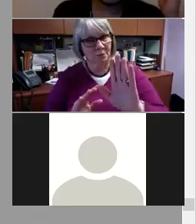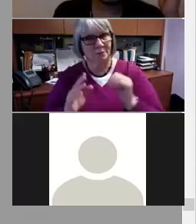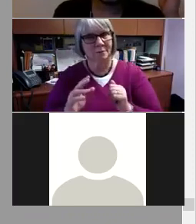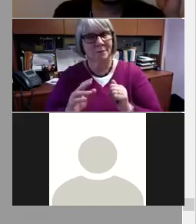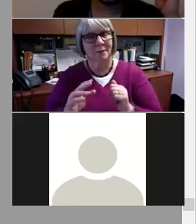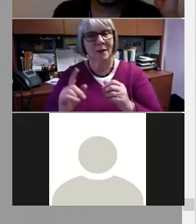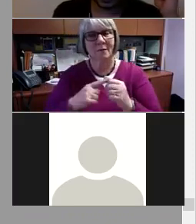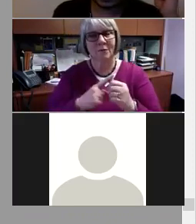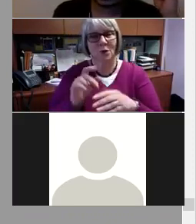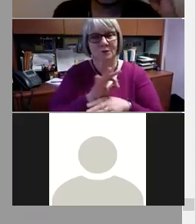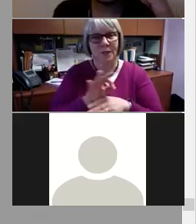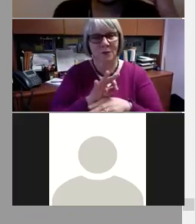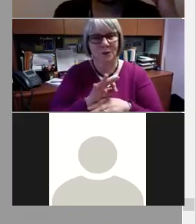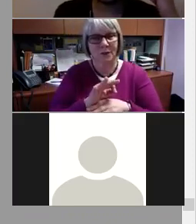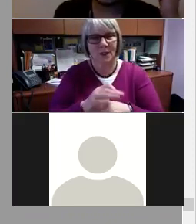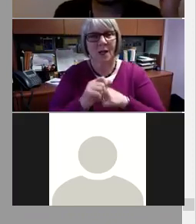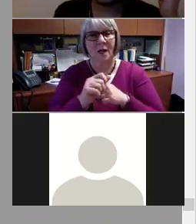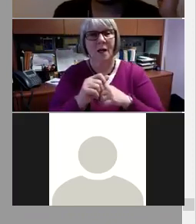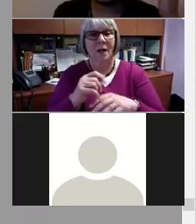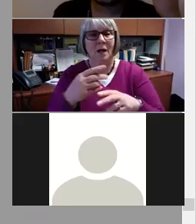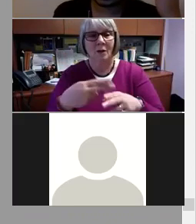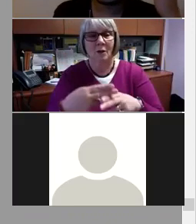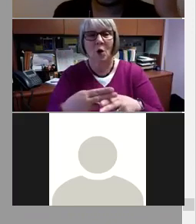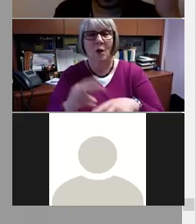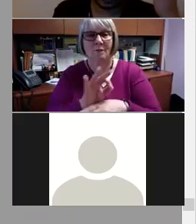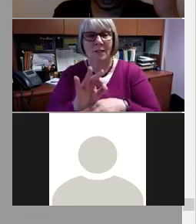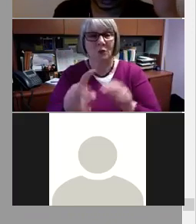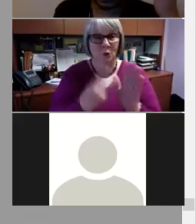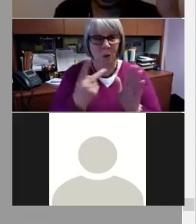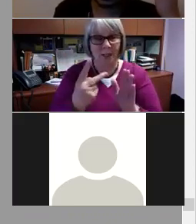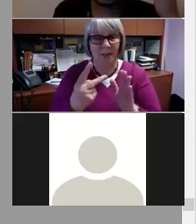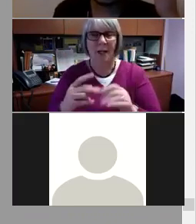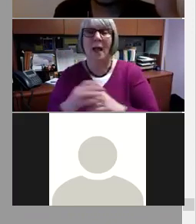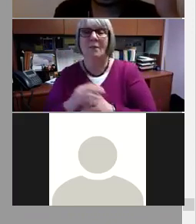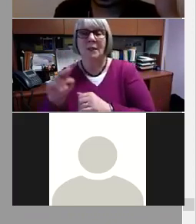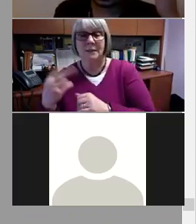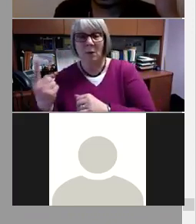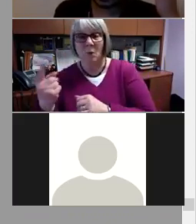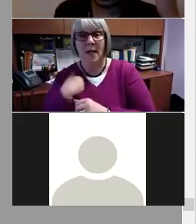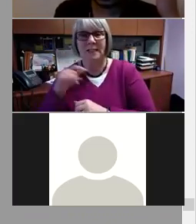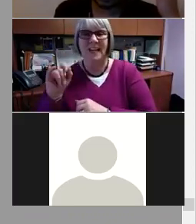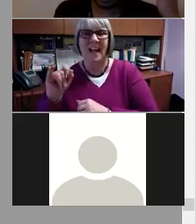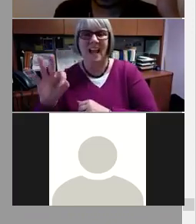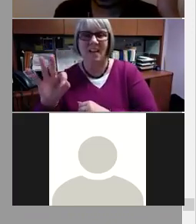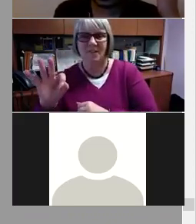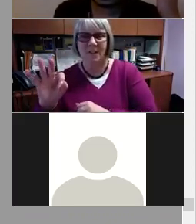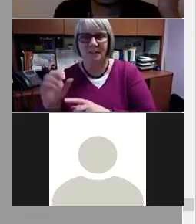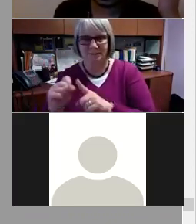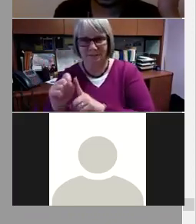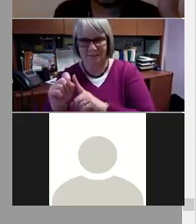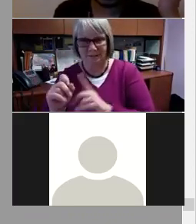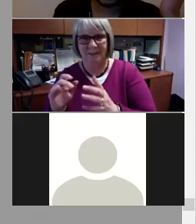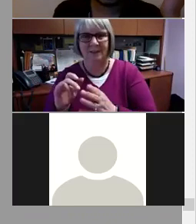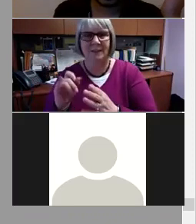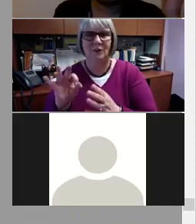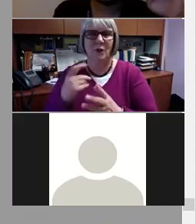function calls the function twice and the second function has an if condition. that either calls this function or calls this